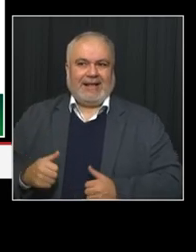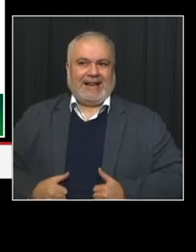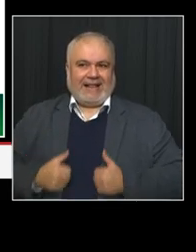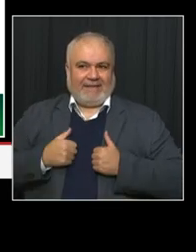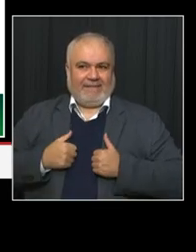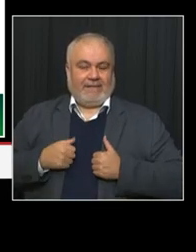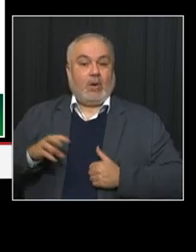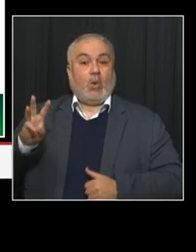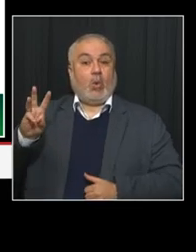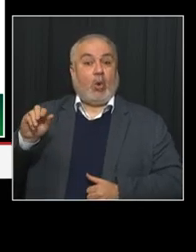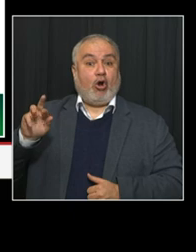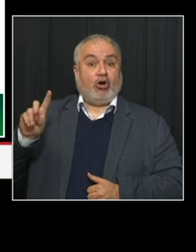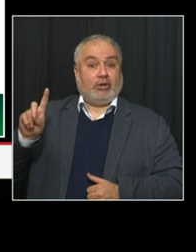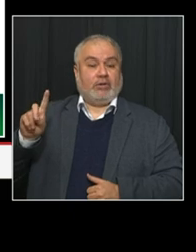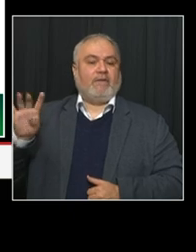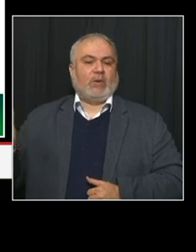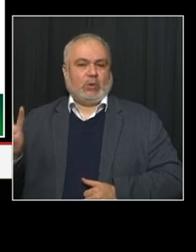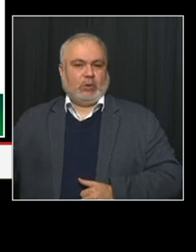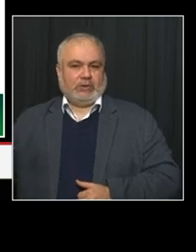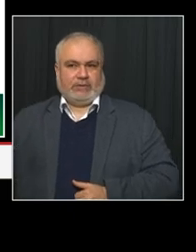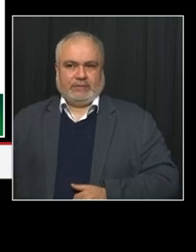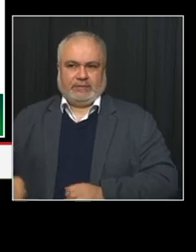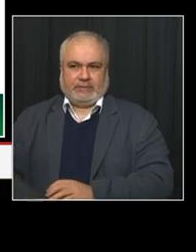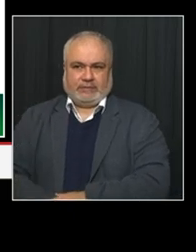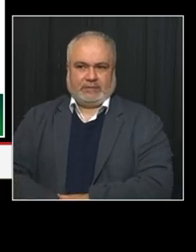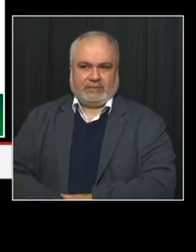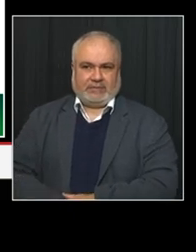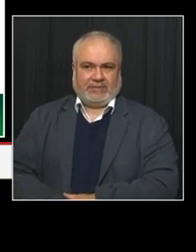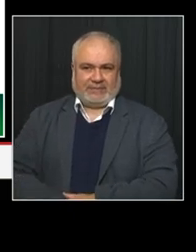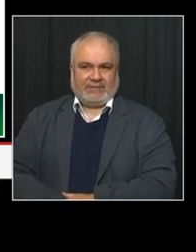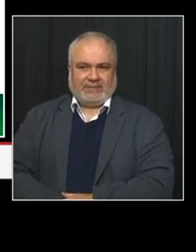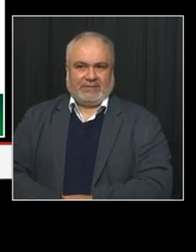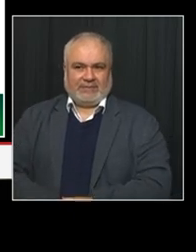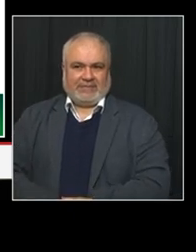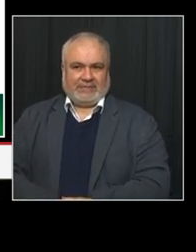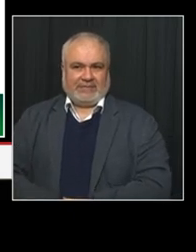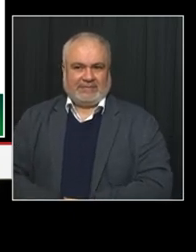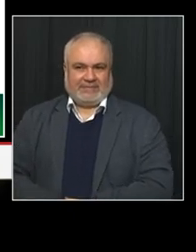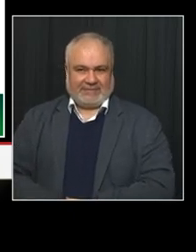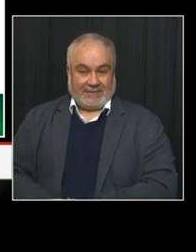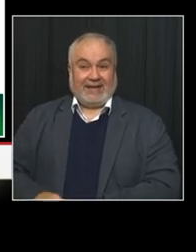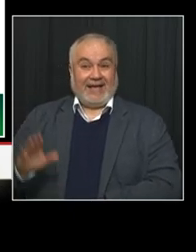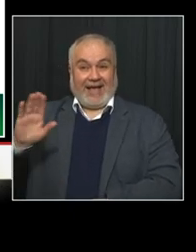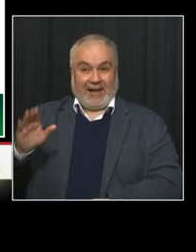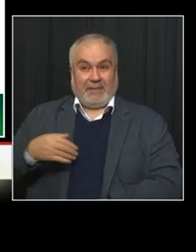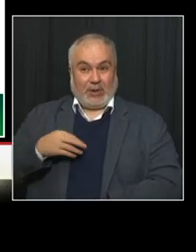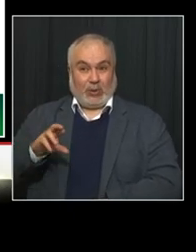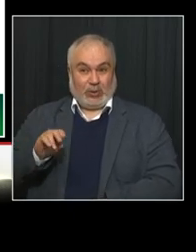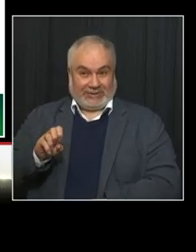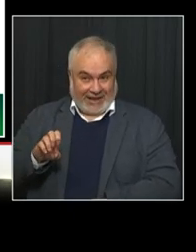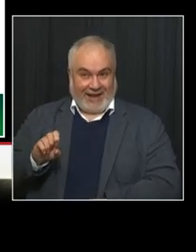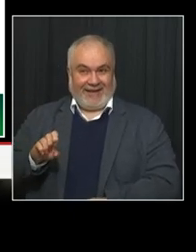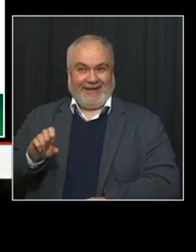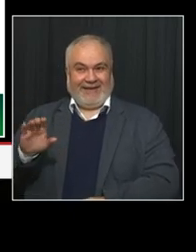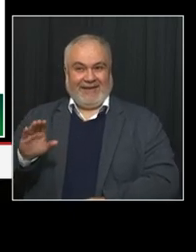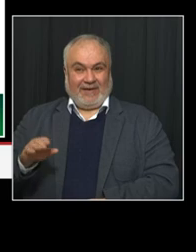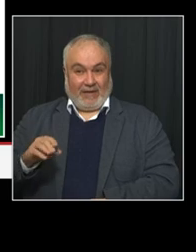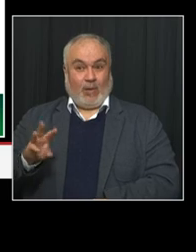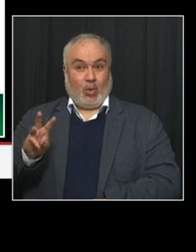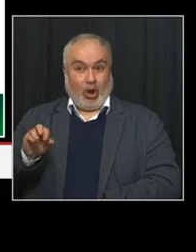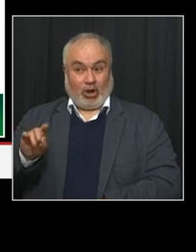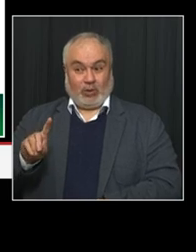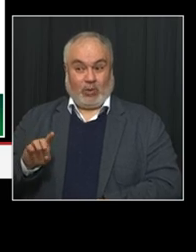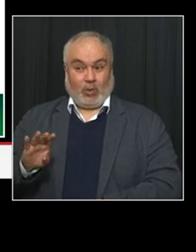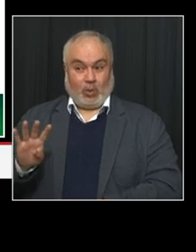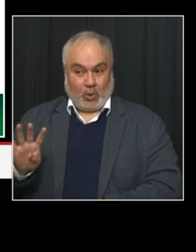My name is Rosetta Say. I'm Ward 4. I'm a member of Safe at Home, as well as we're